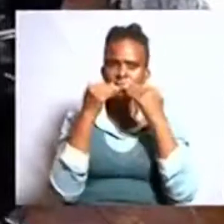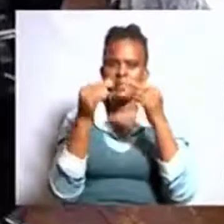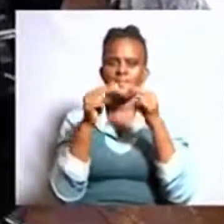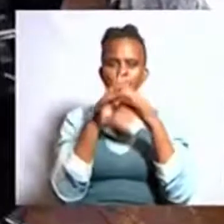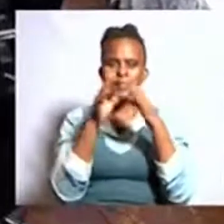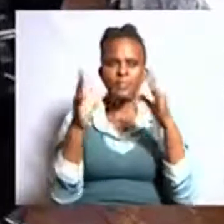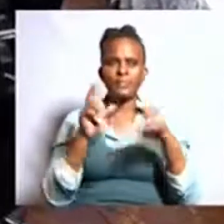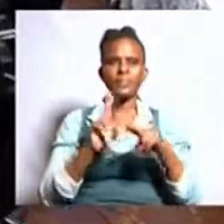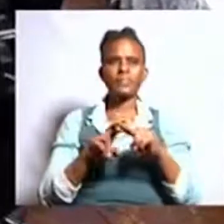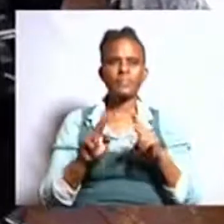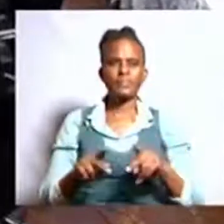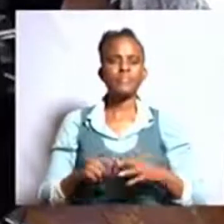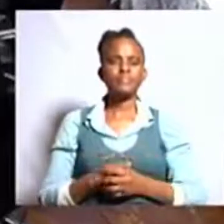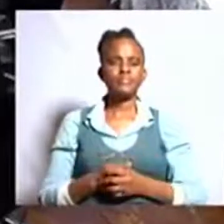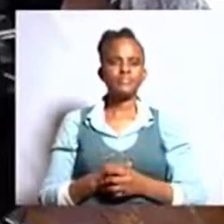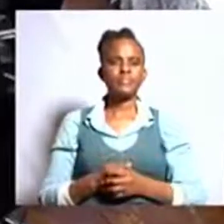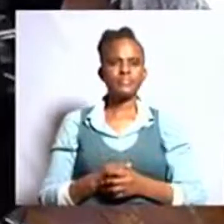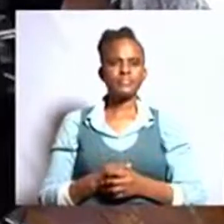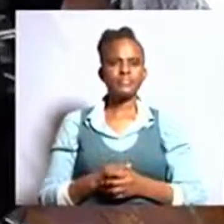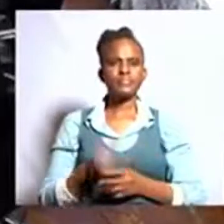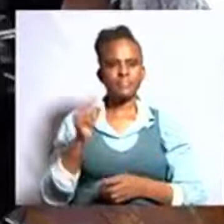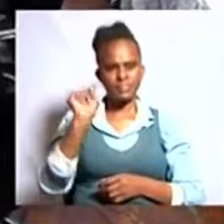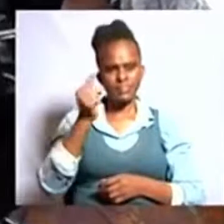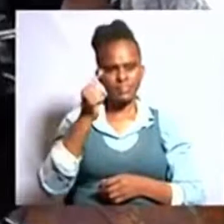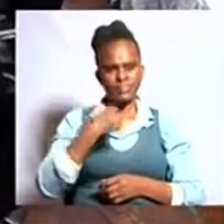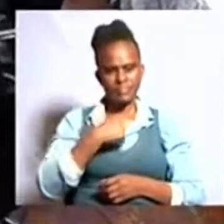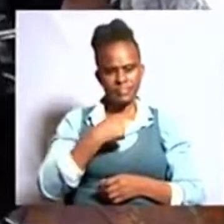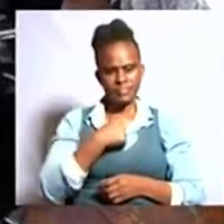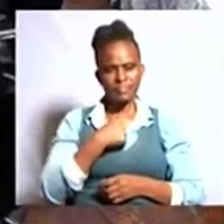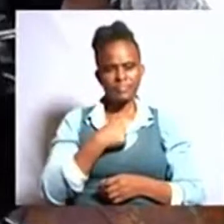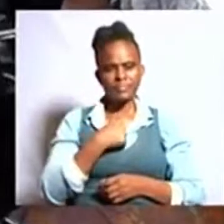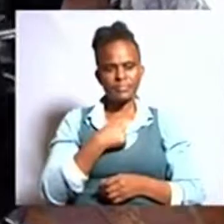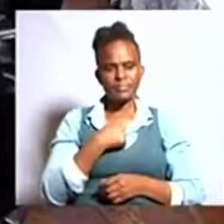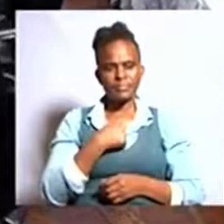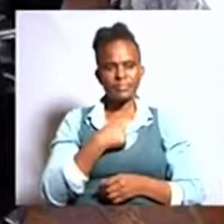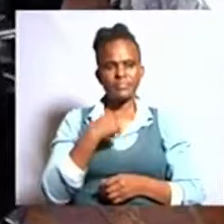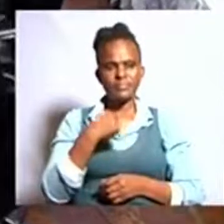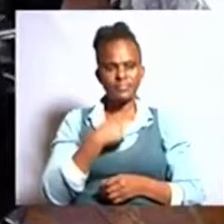much, Chair. In the first place, I want to